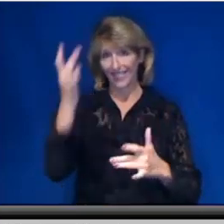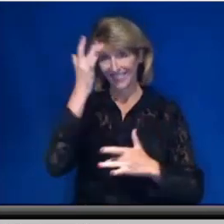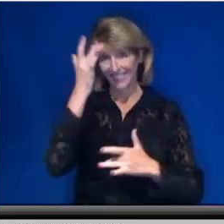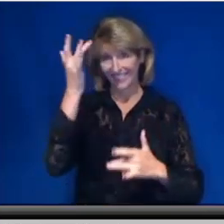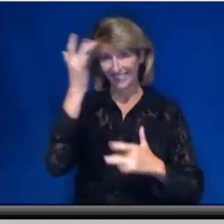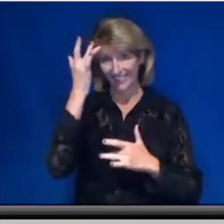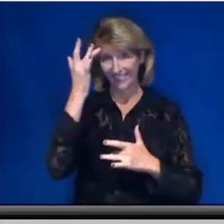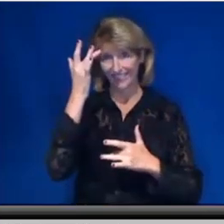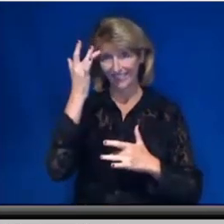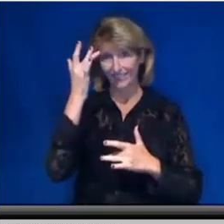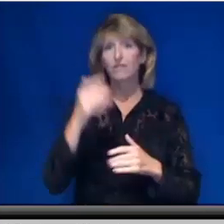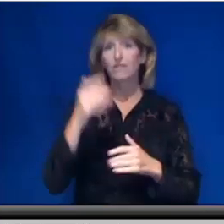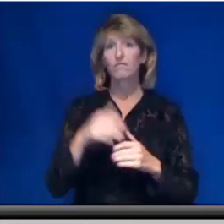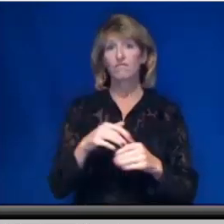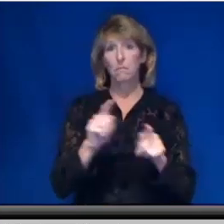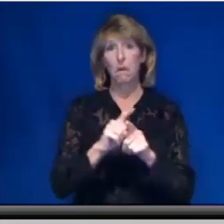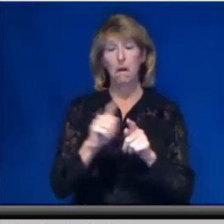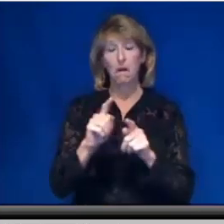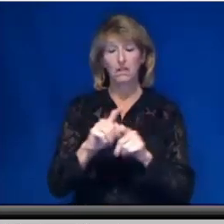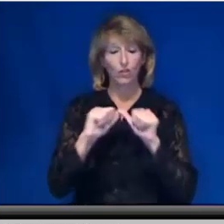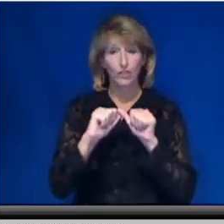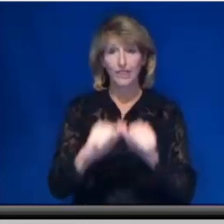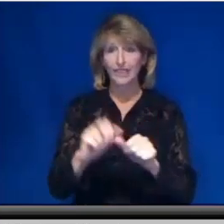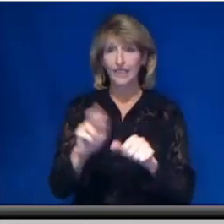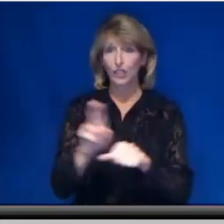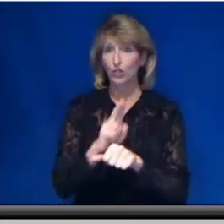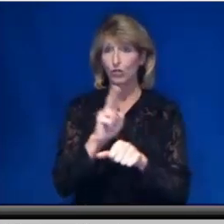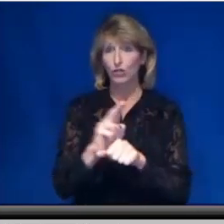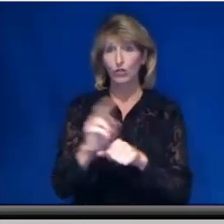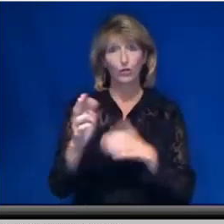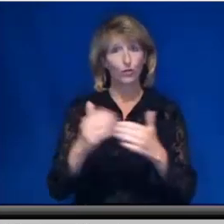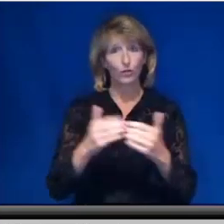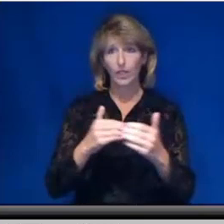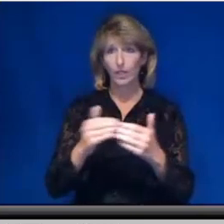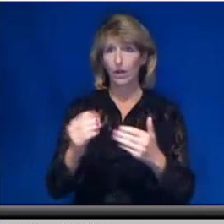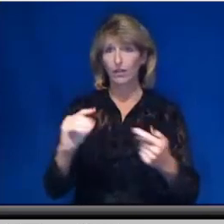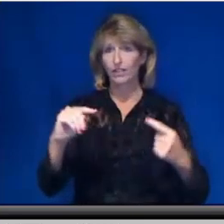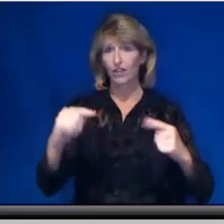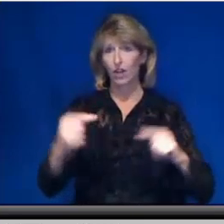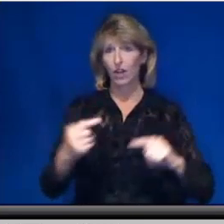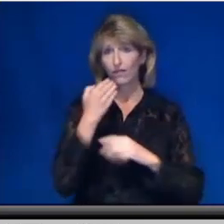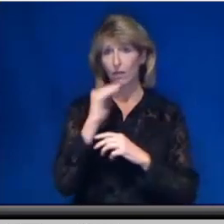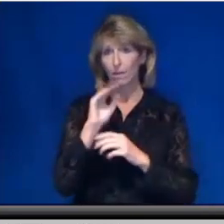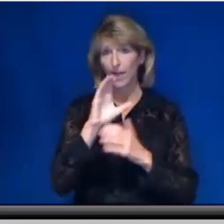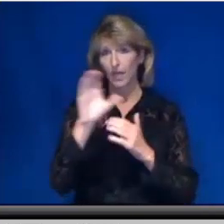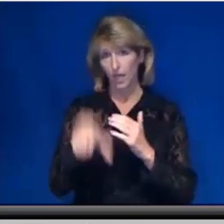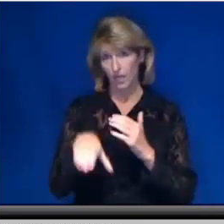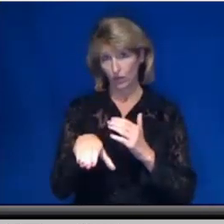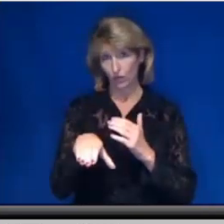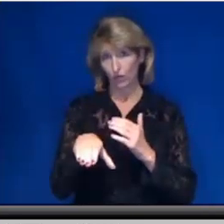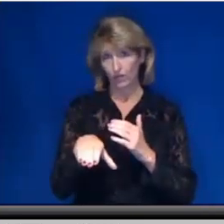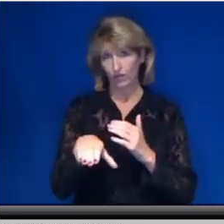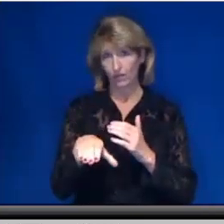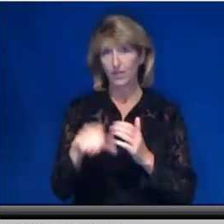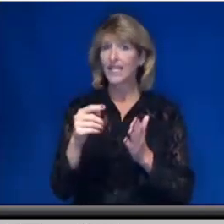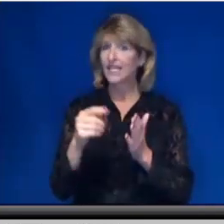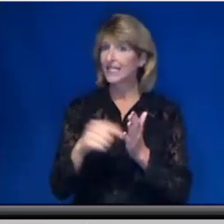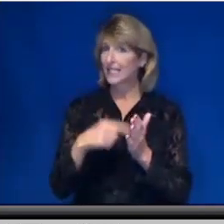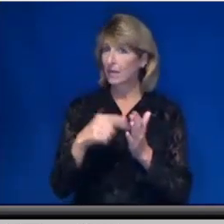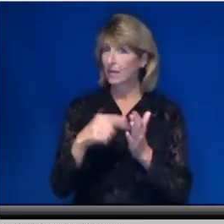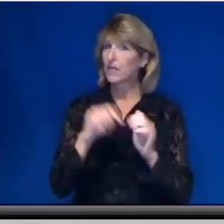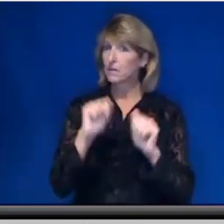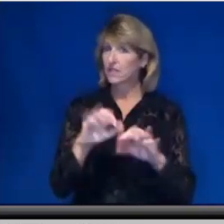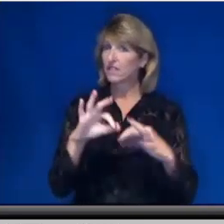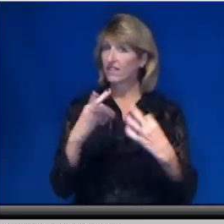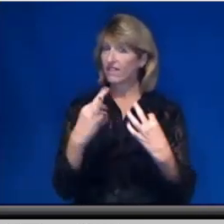in this presentation will be defined as a chronic disease with continued use despite harmful